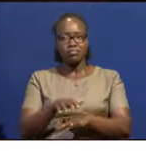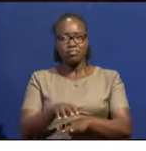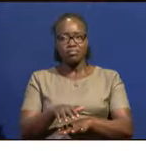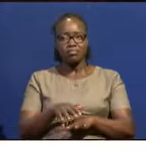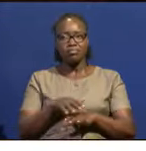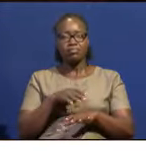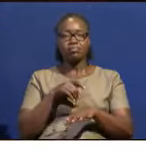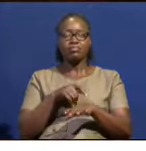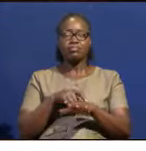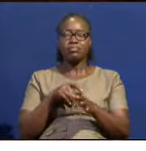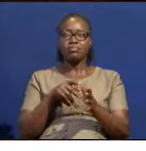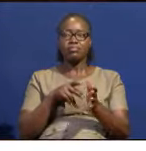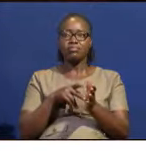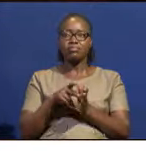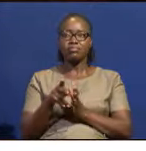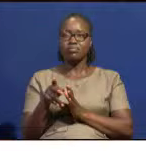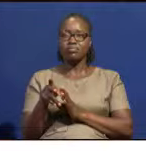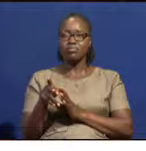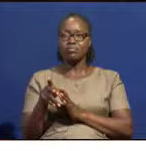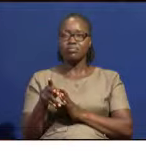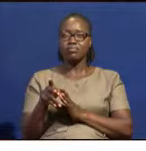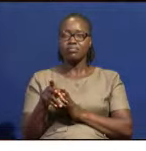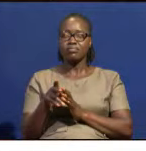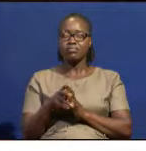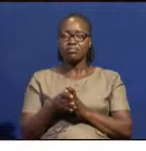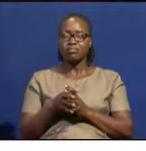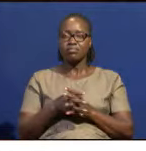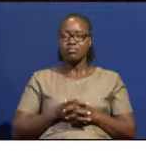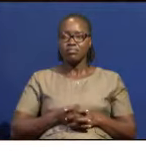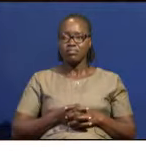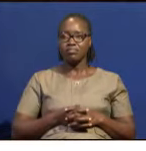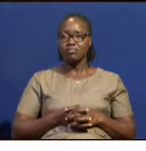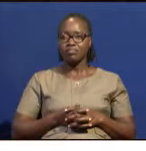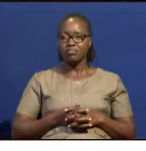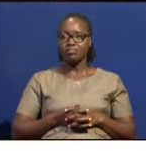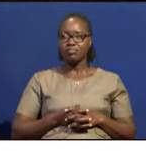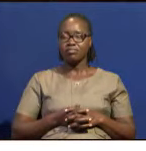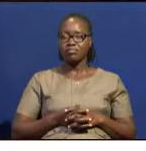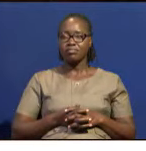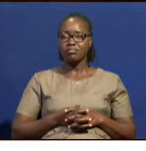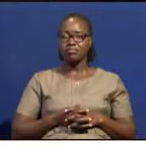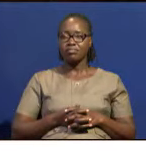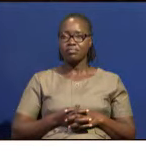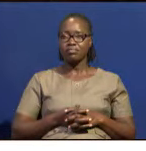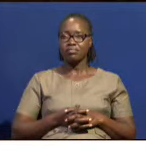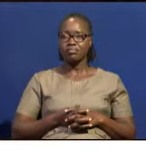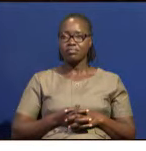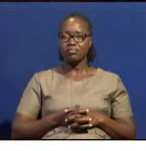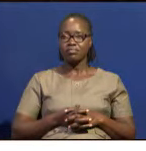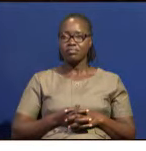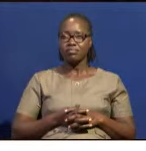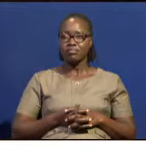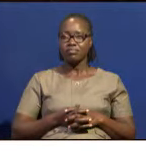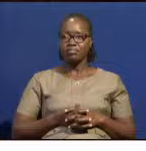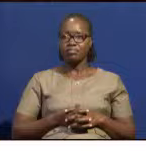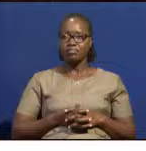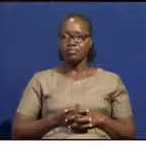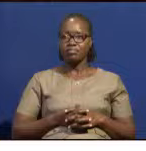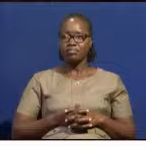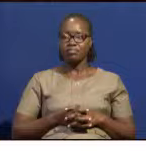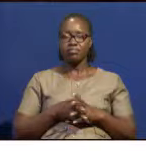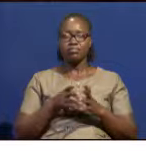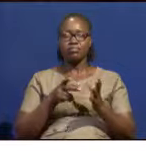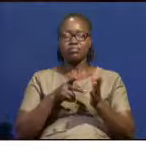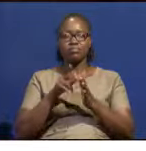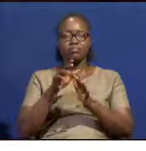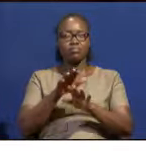on the payment. Quando abbiamo finito e finita la casa, mi hanno chiamato per fare l'atto. I was paying slowly by